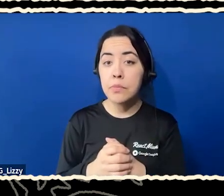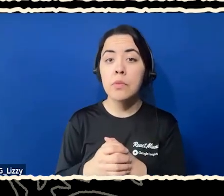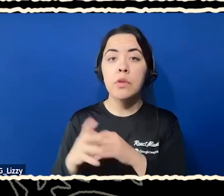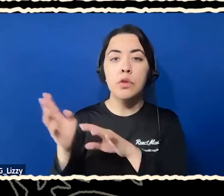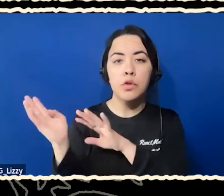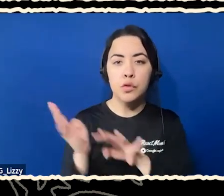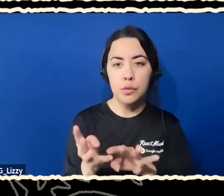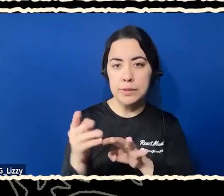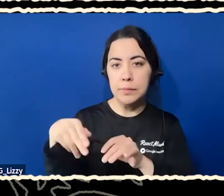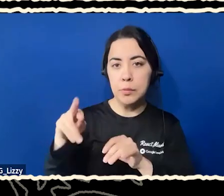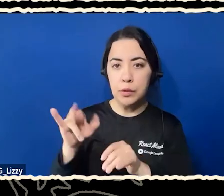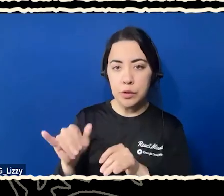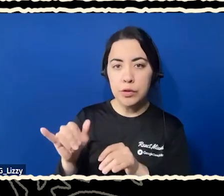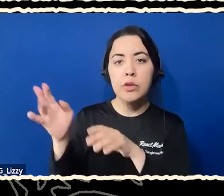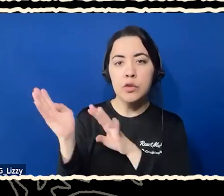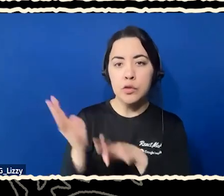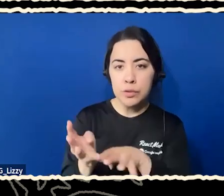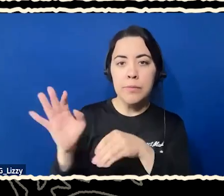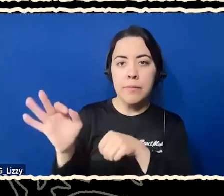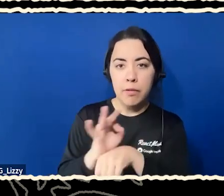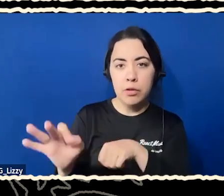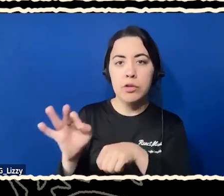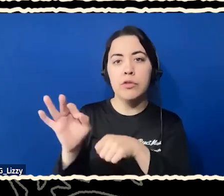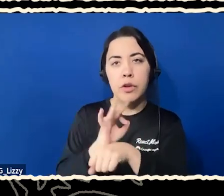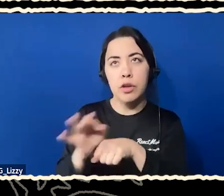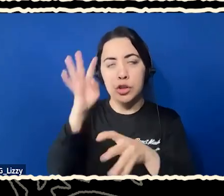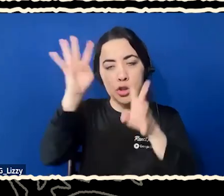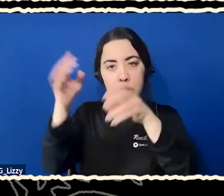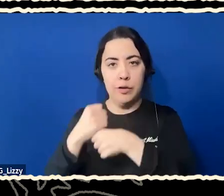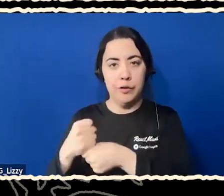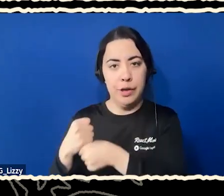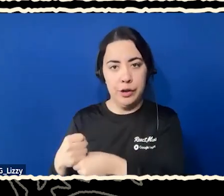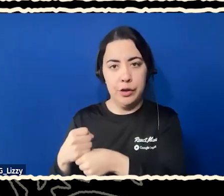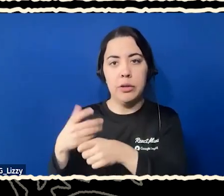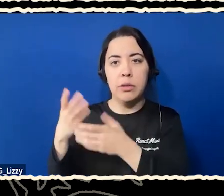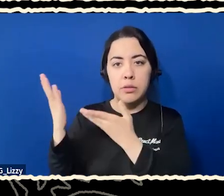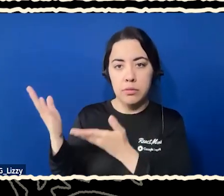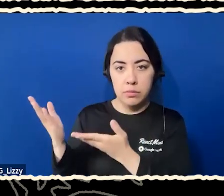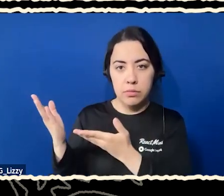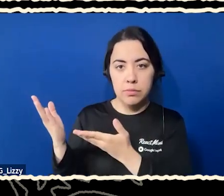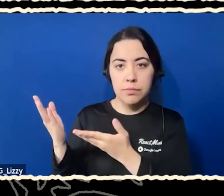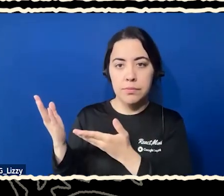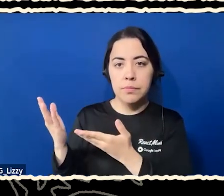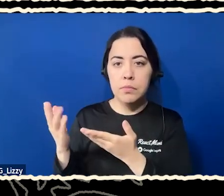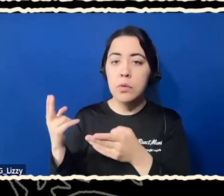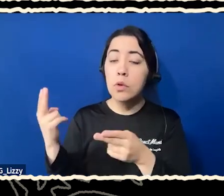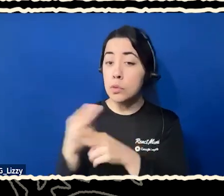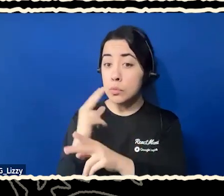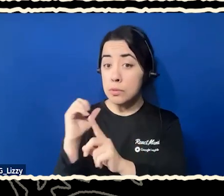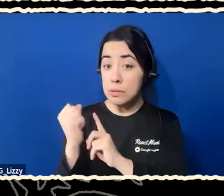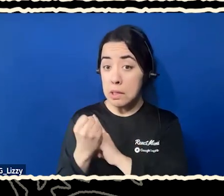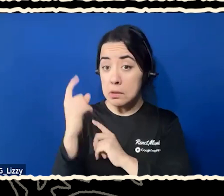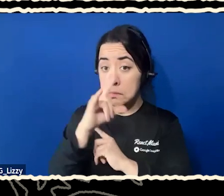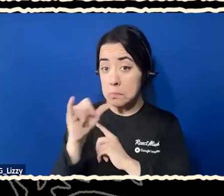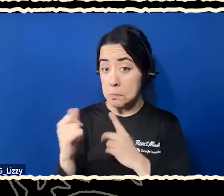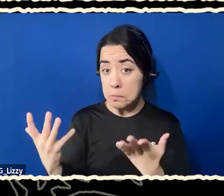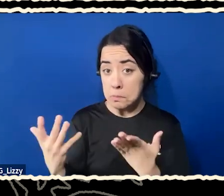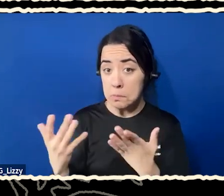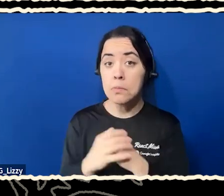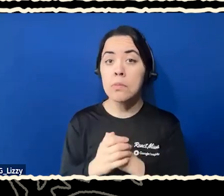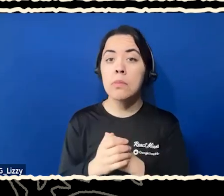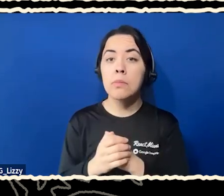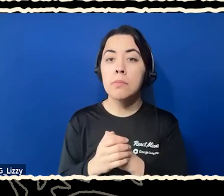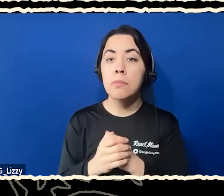function generator. That's it. And use case of this would be, in